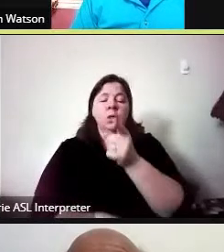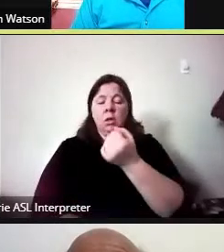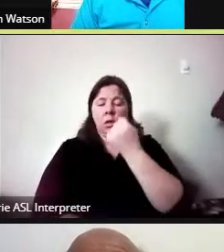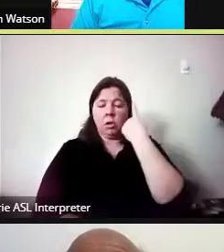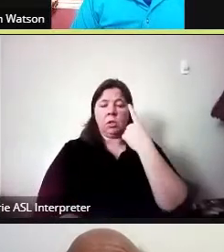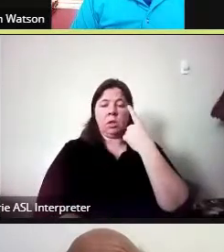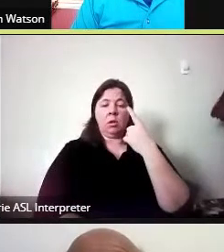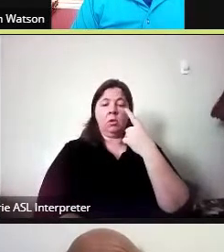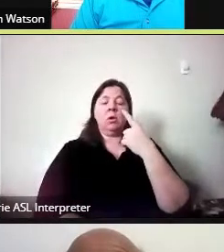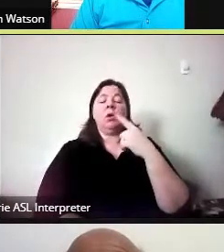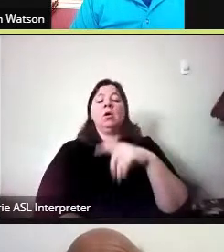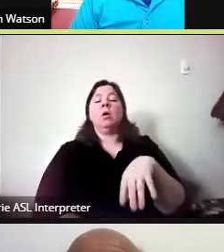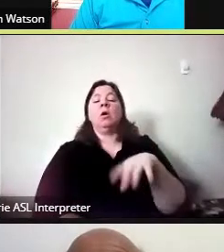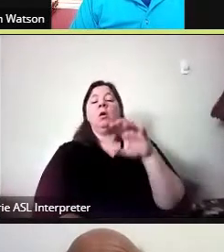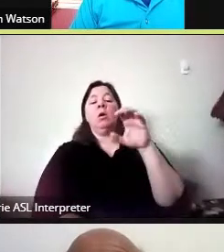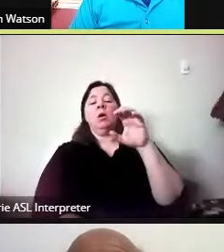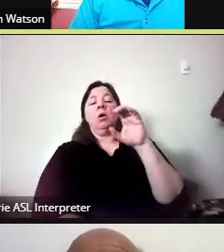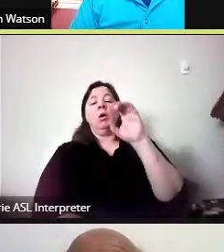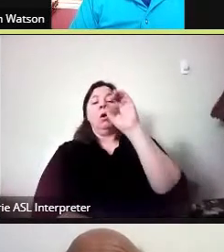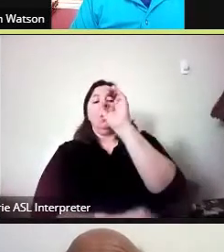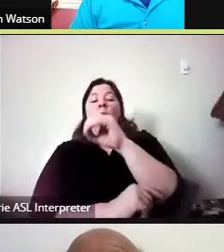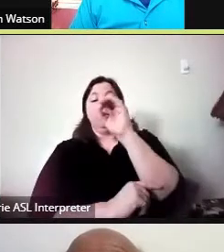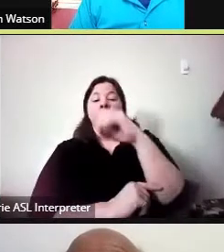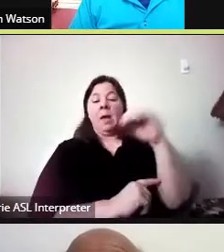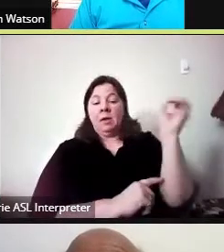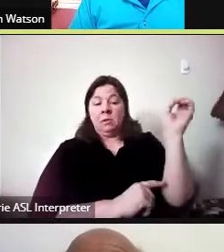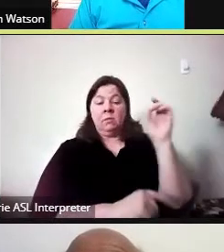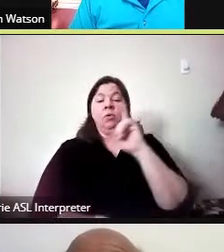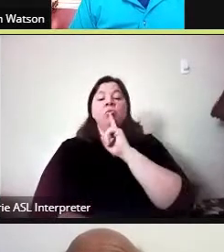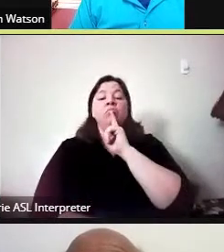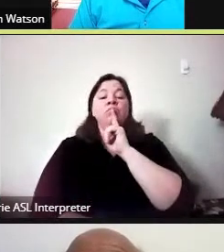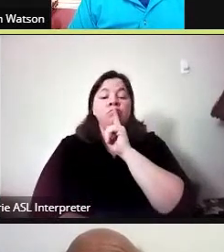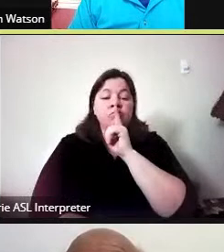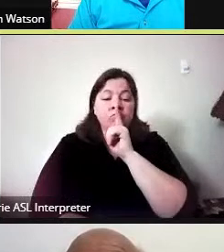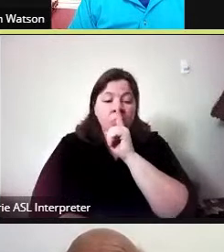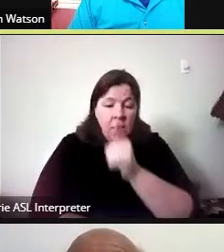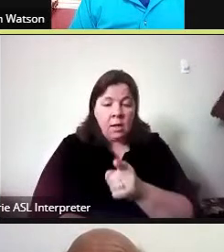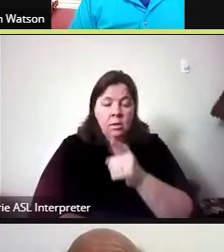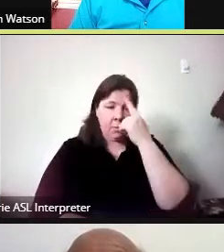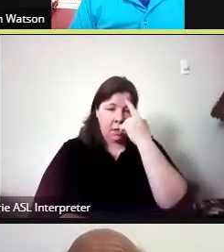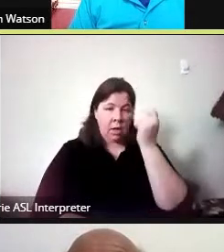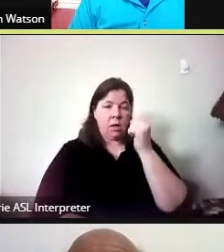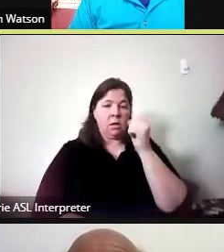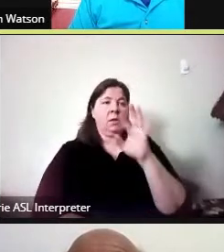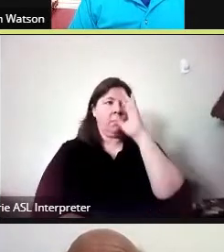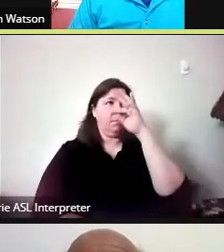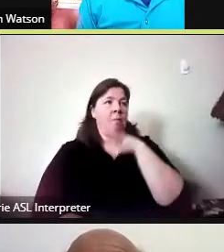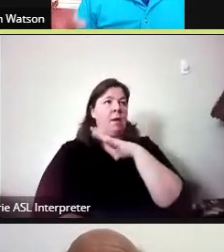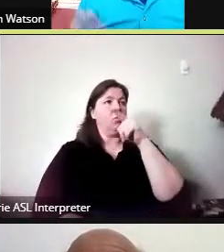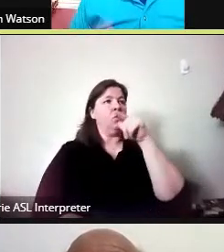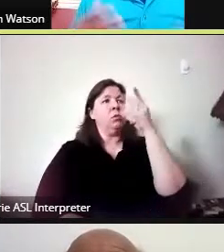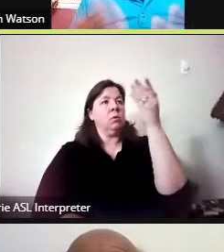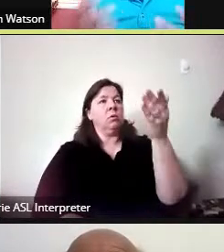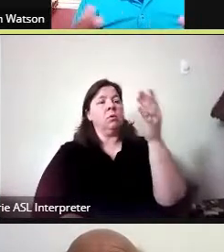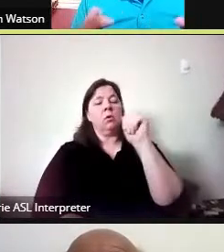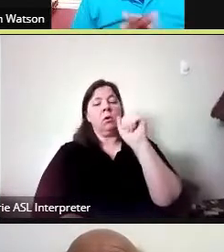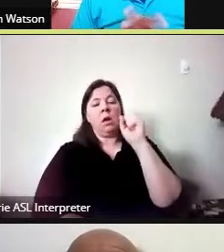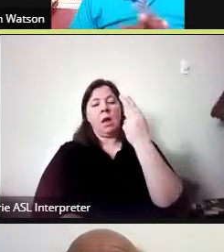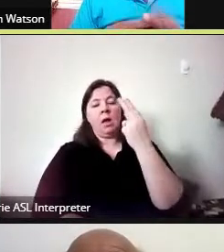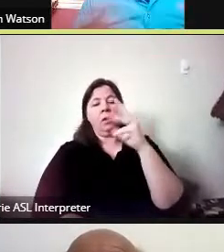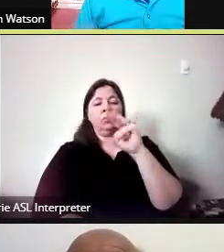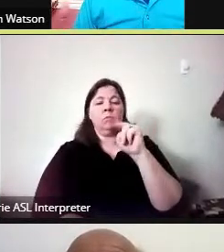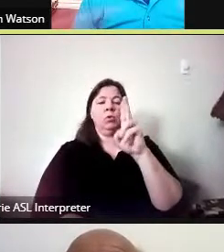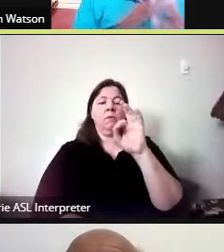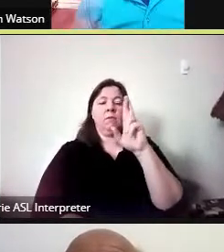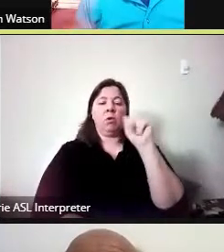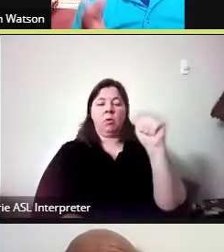Onpassive is a reality because of the man who is Ash Mufarah. And you talked about his heart, like I